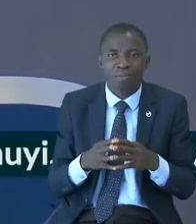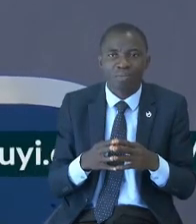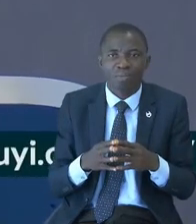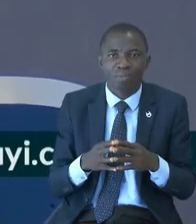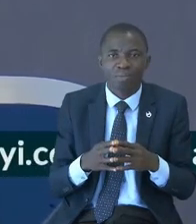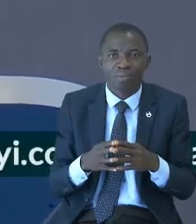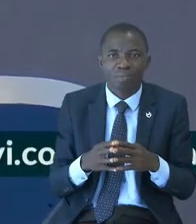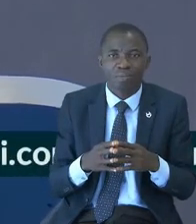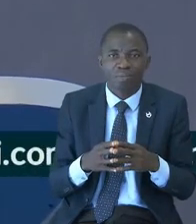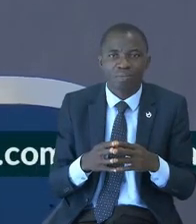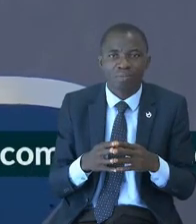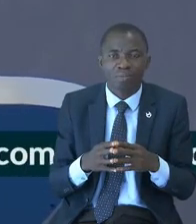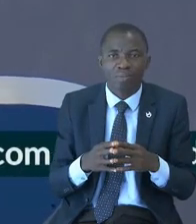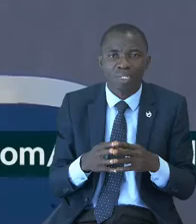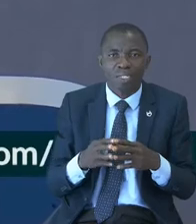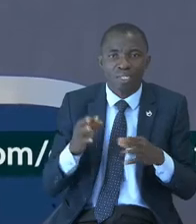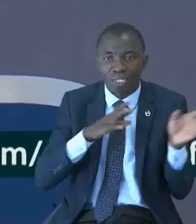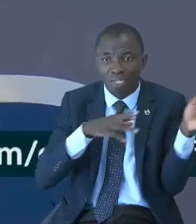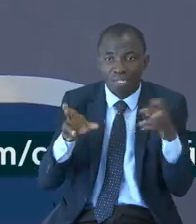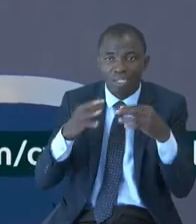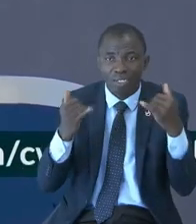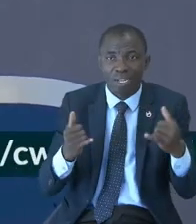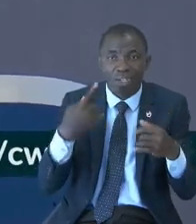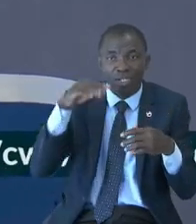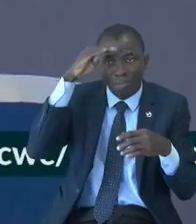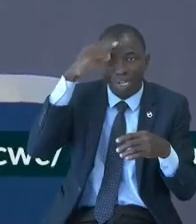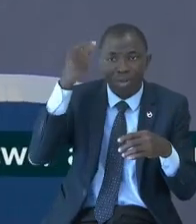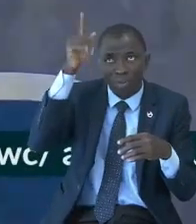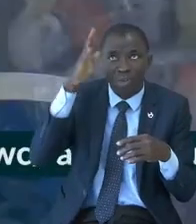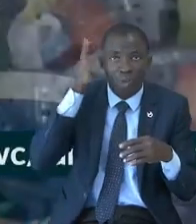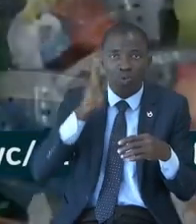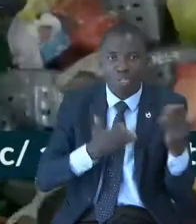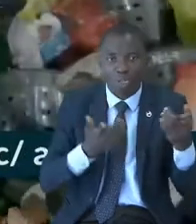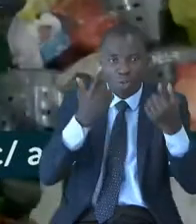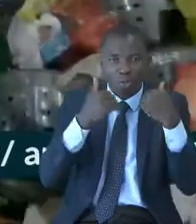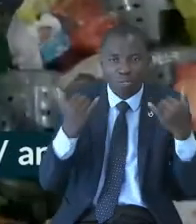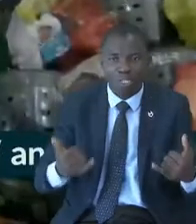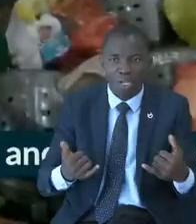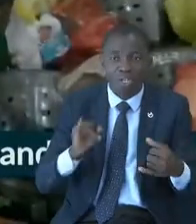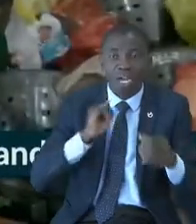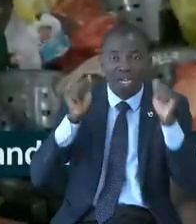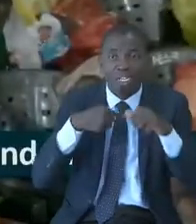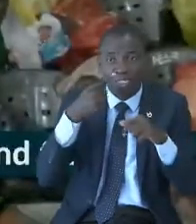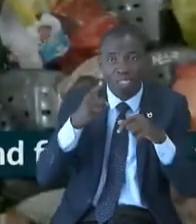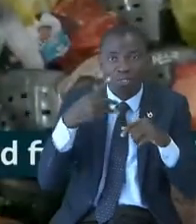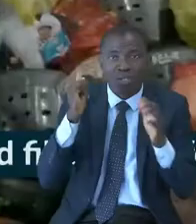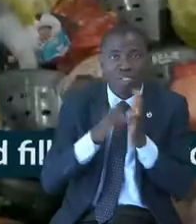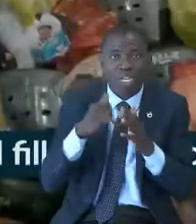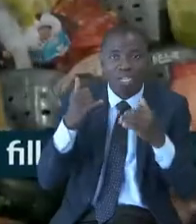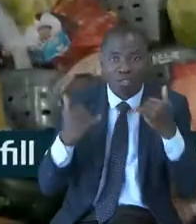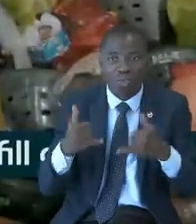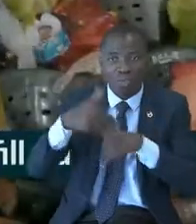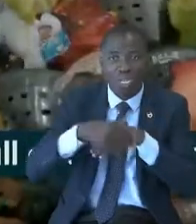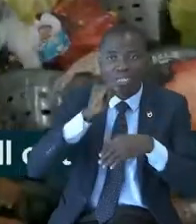Are we ready now? God bless you. The man of God will come in now. And I can assure you tonight is a night of